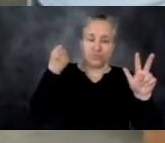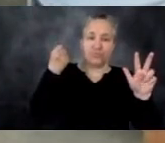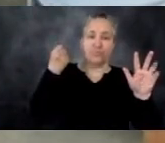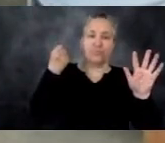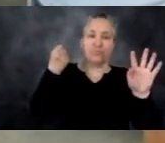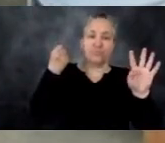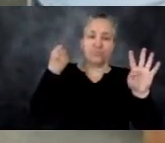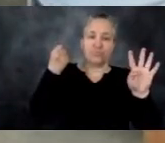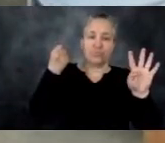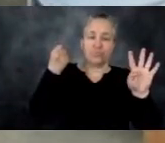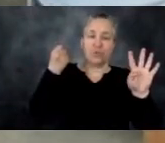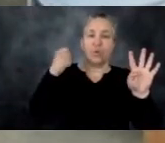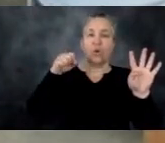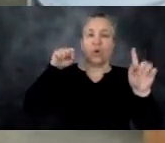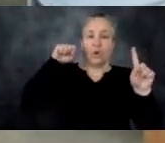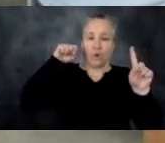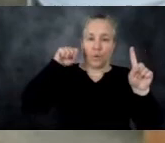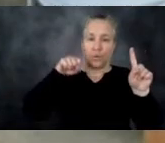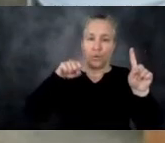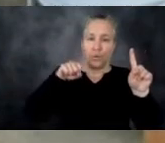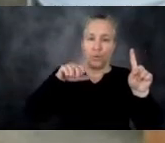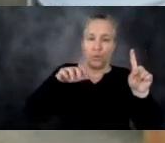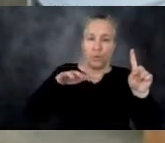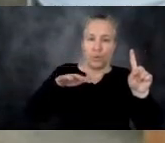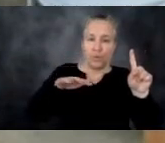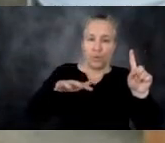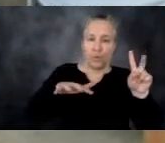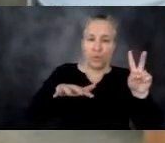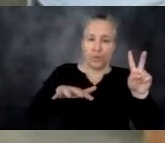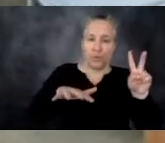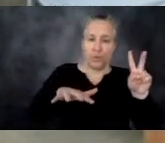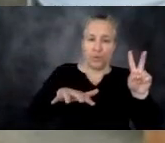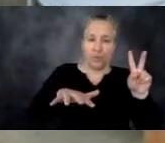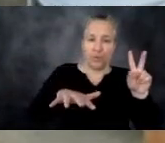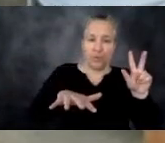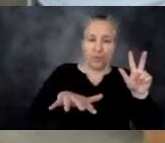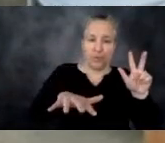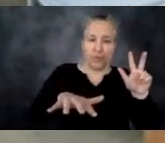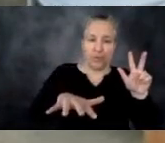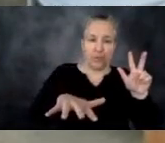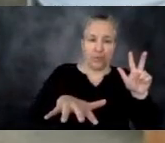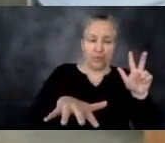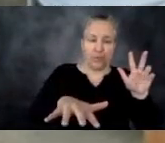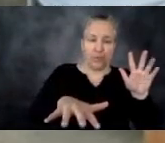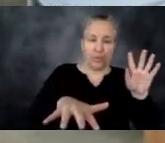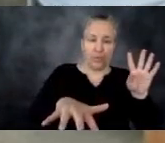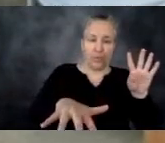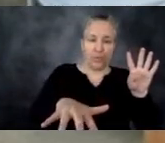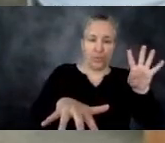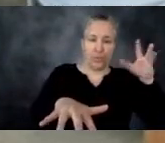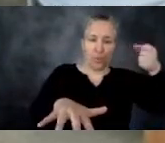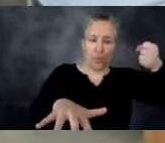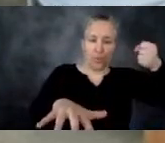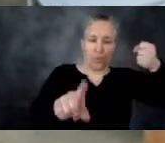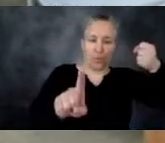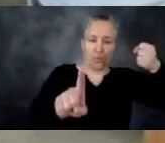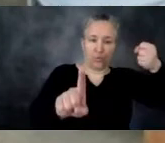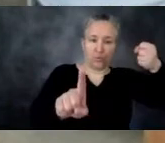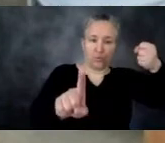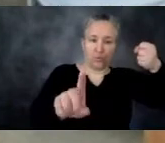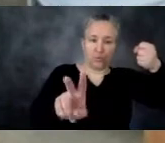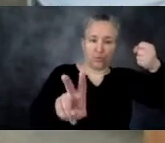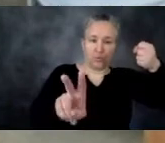three, four. Exhale. One, two, three, four, hold.